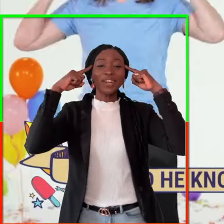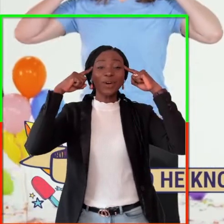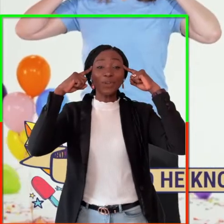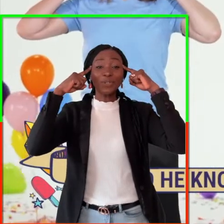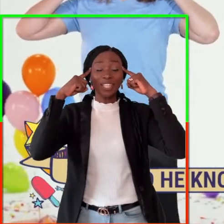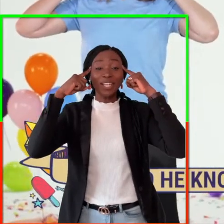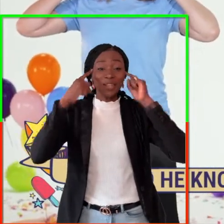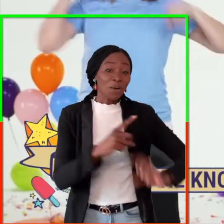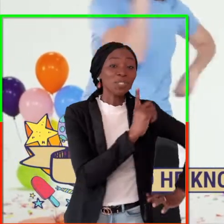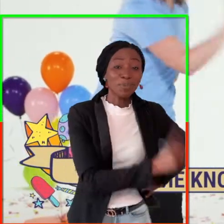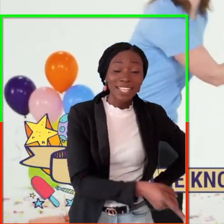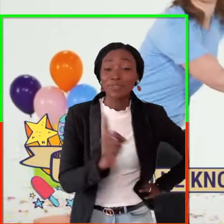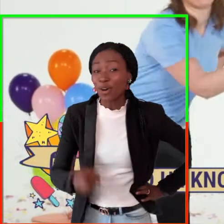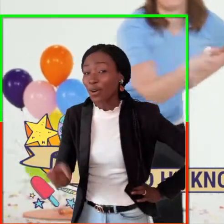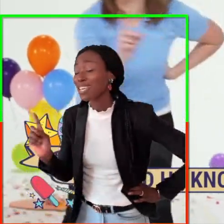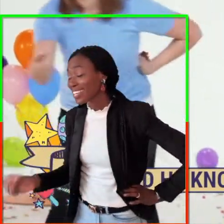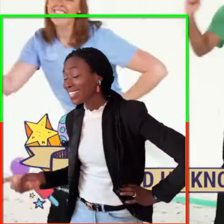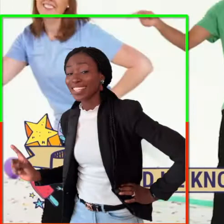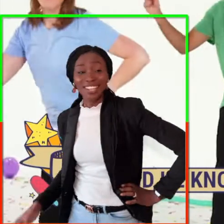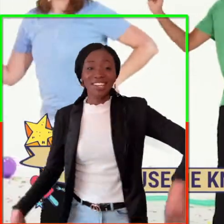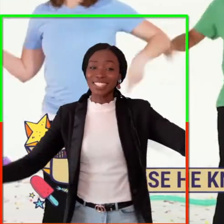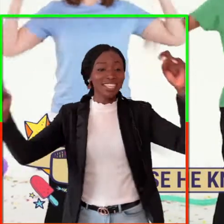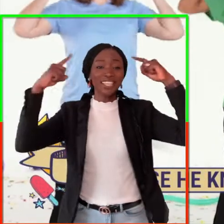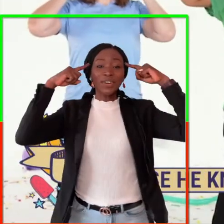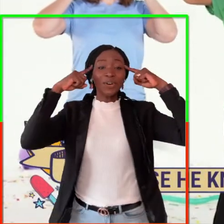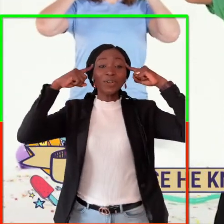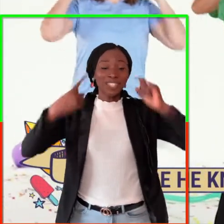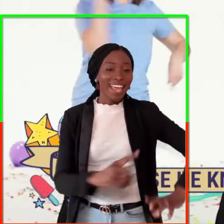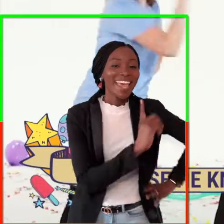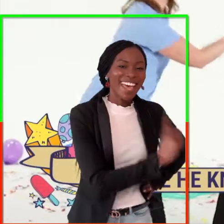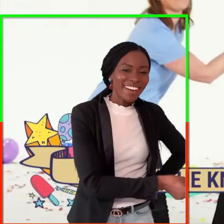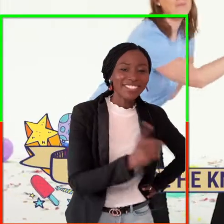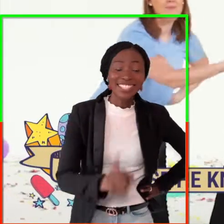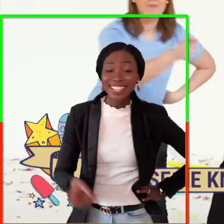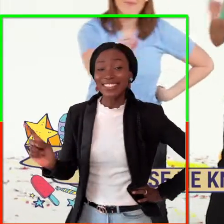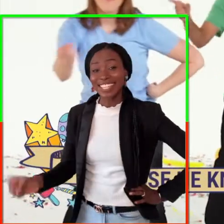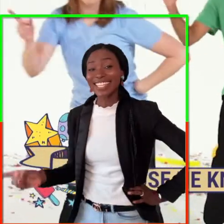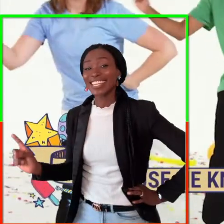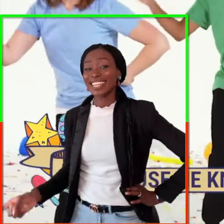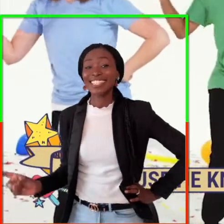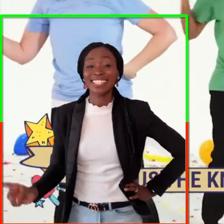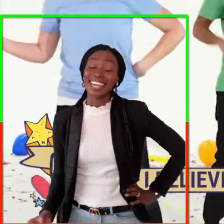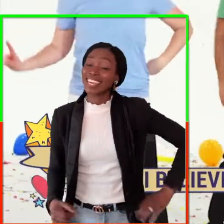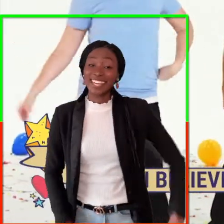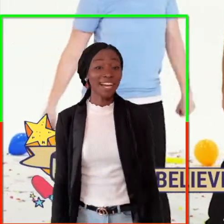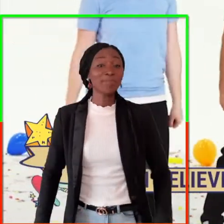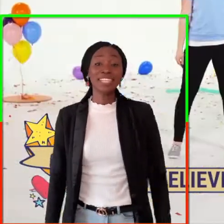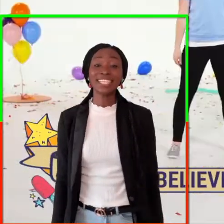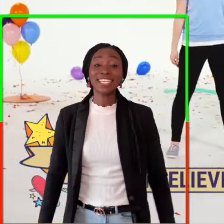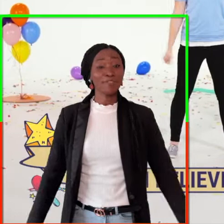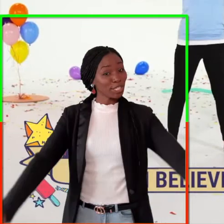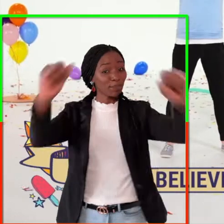he knows what's best for me, 'cause he knows every single thing. And